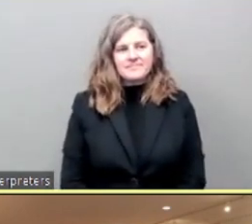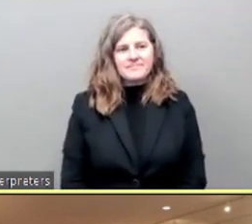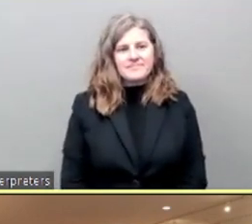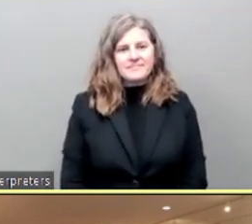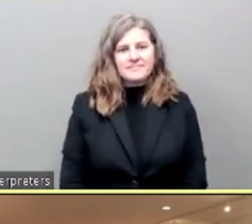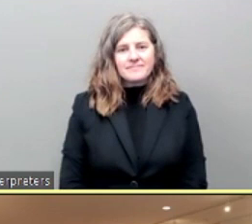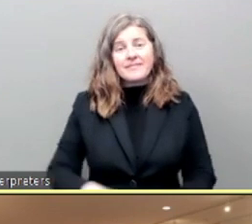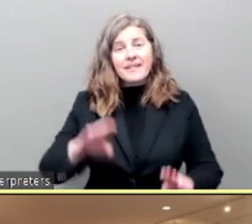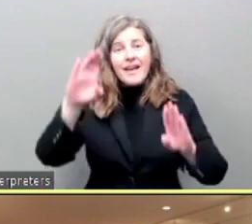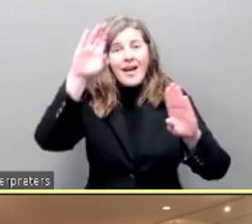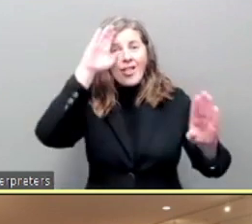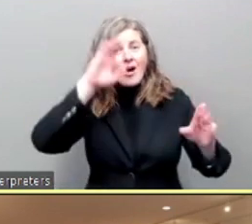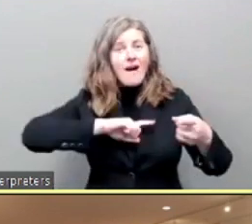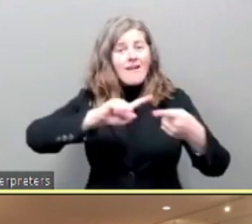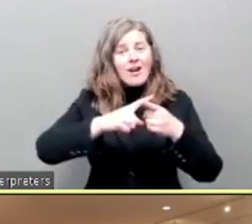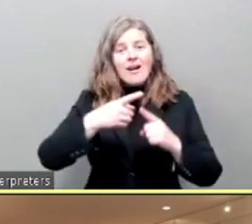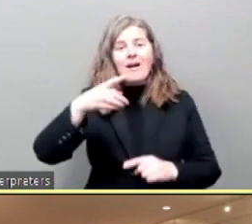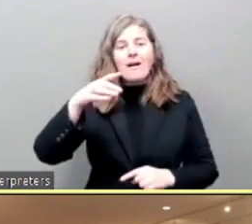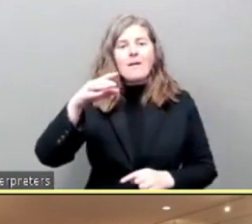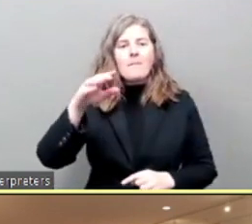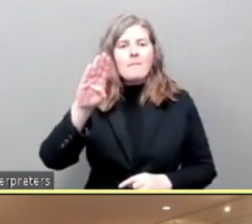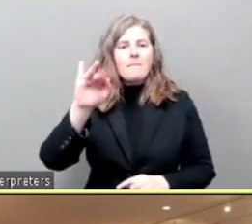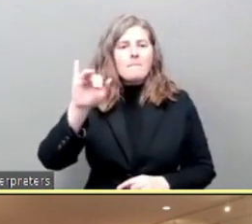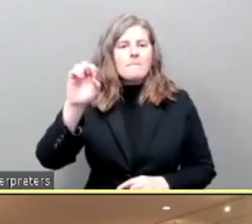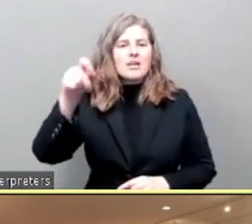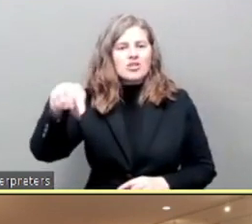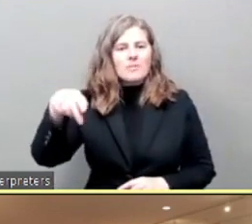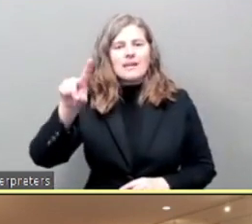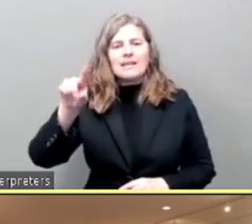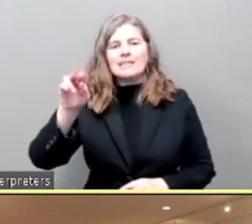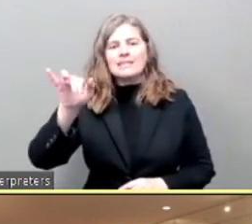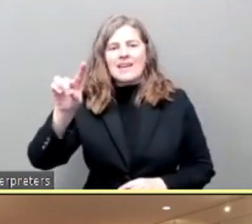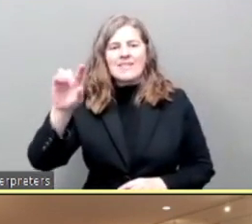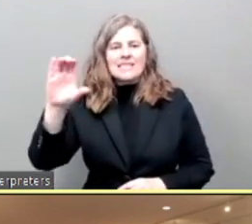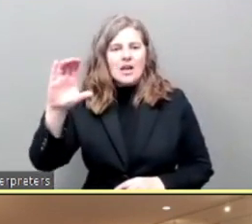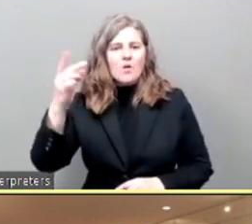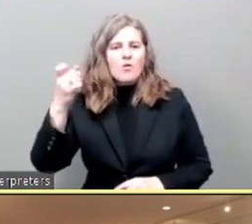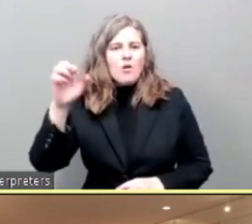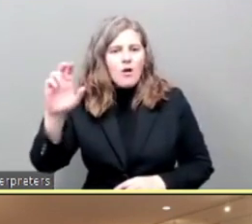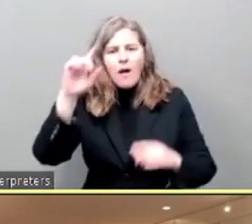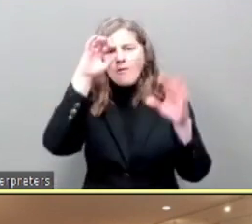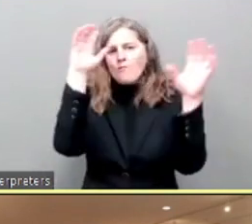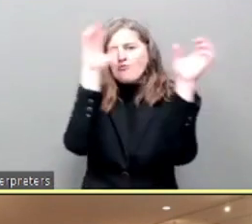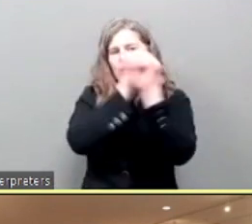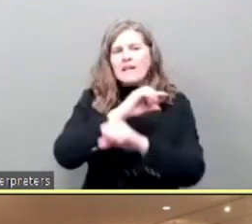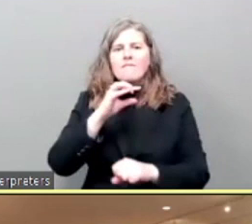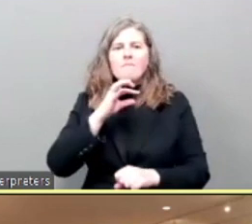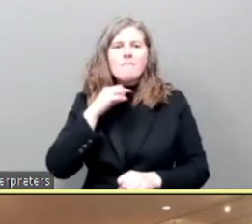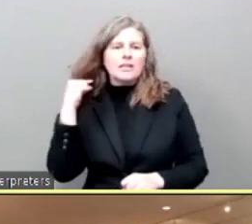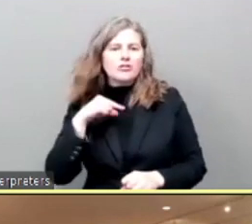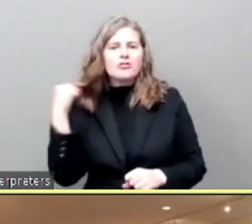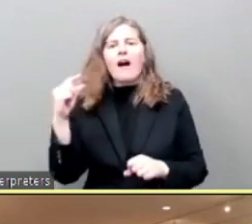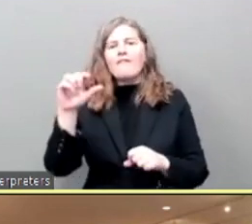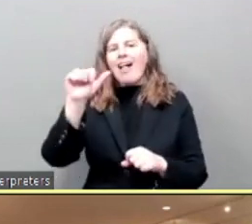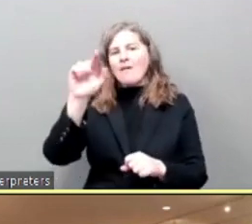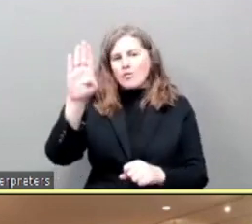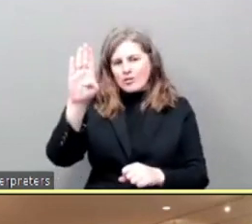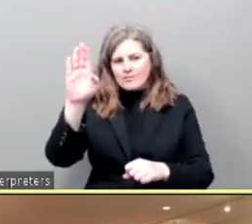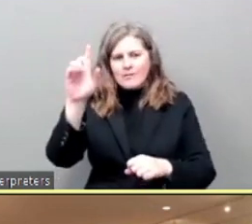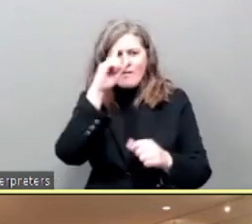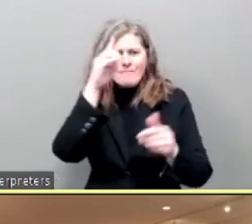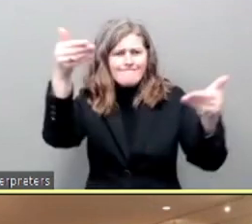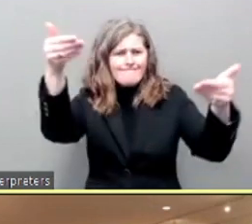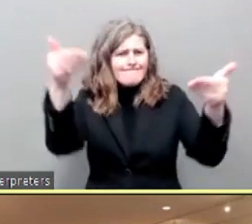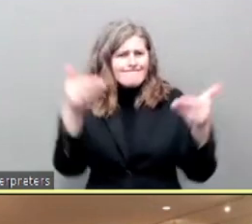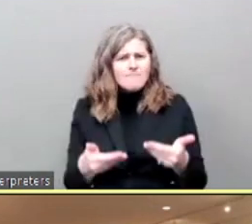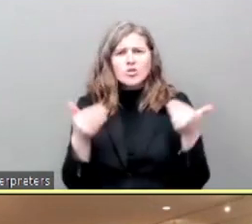Hello, my friends. This is Bishop David C. Cooper, President of the Ministers Fellowship of Albuquerque and Vicinity. I want to invite you to take